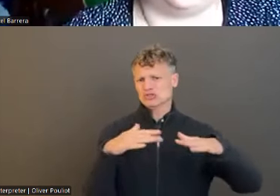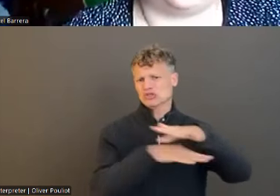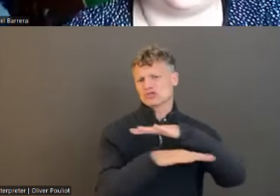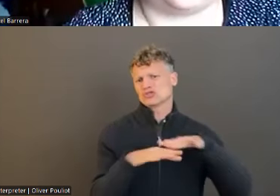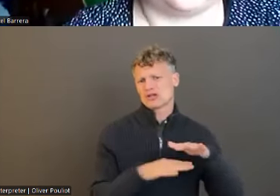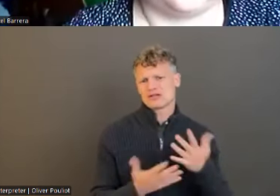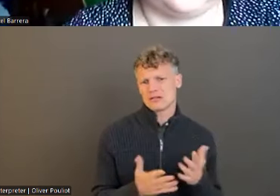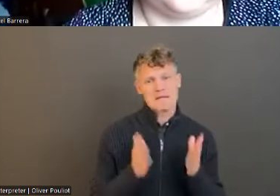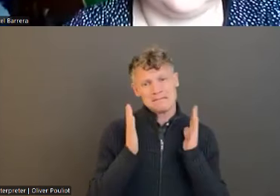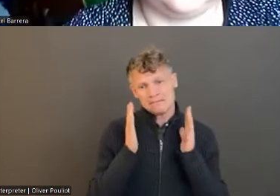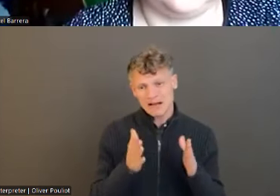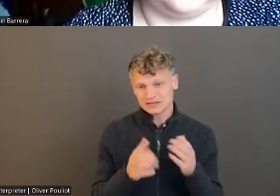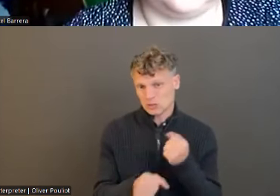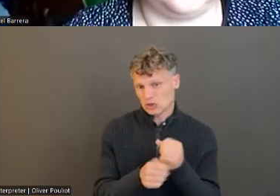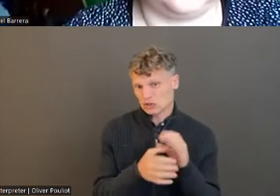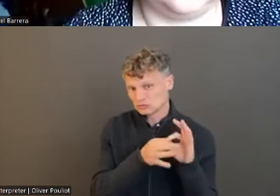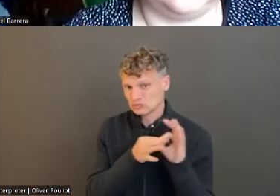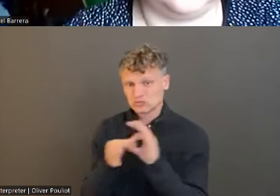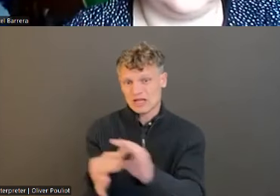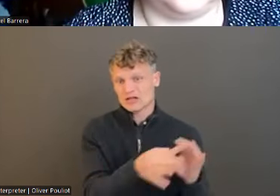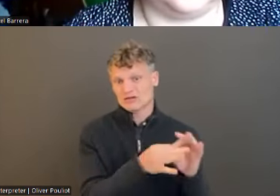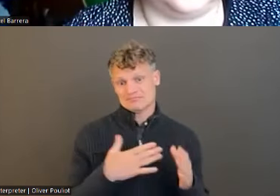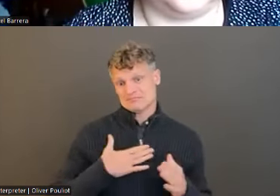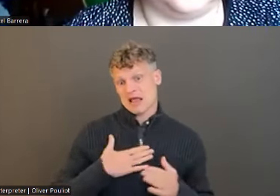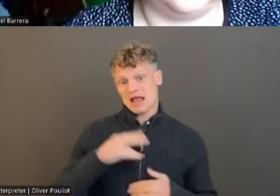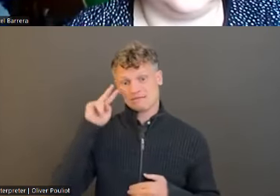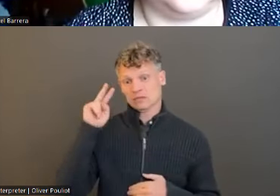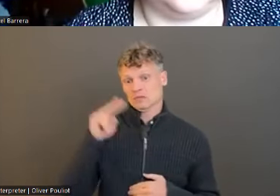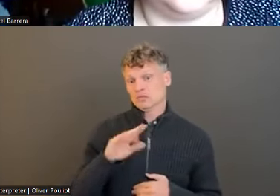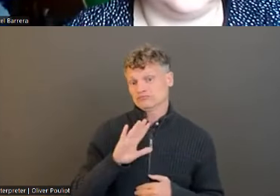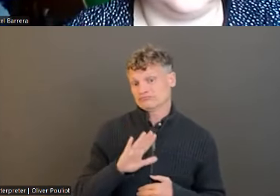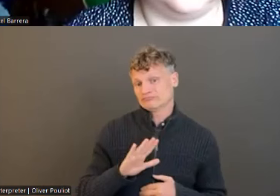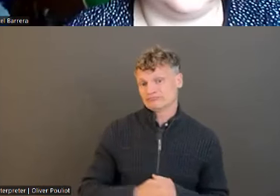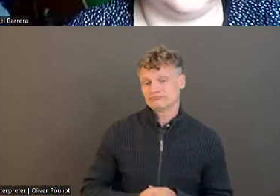that is my personal view. Thank you.